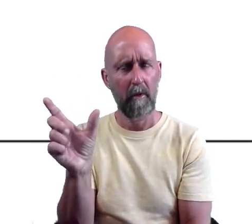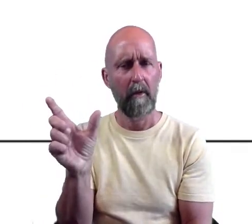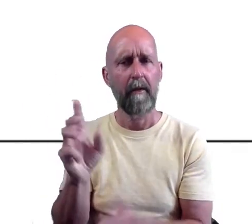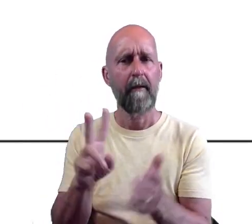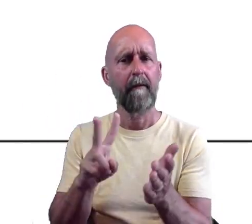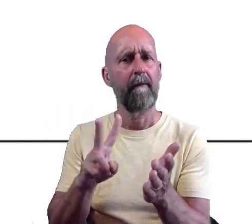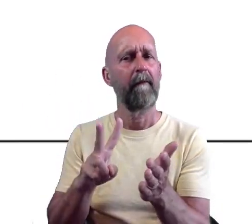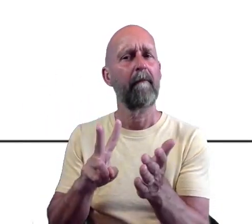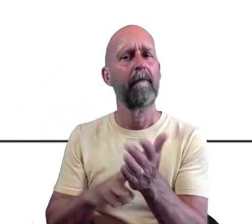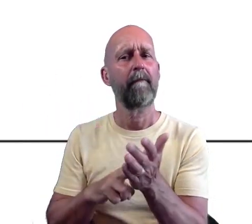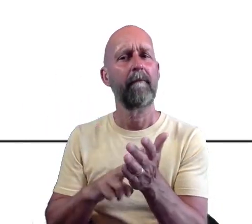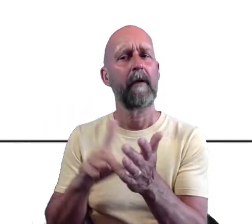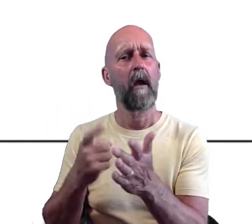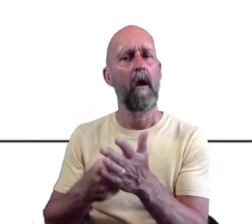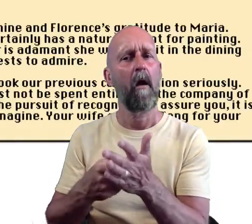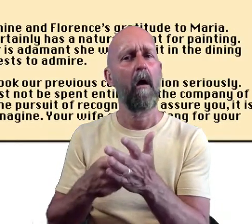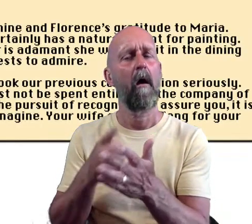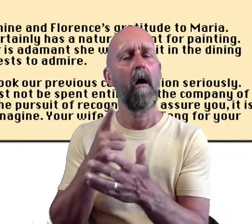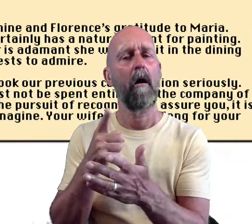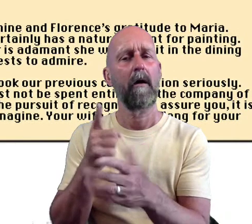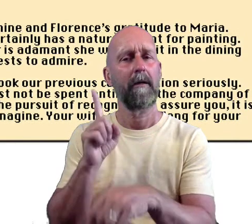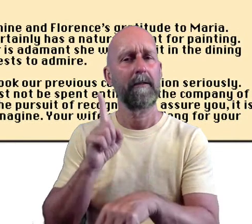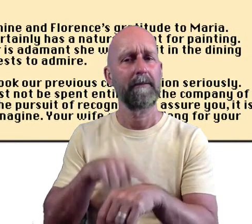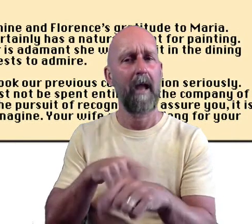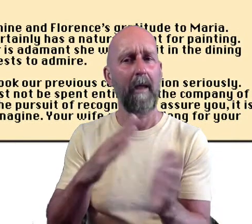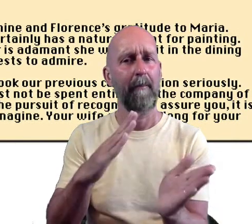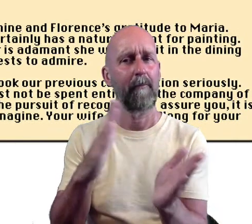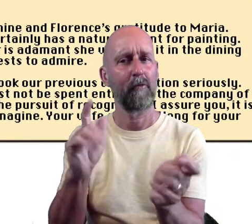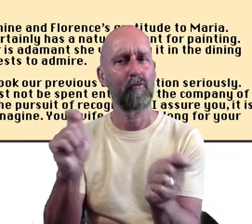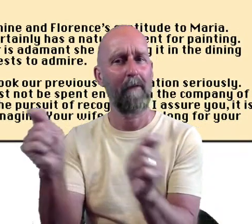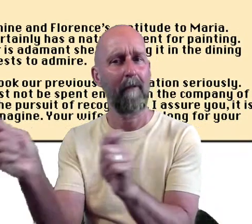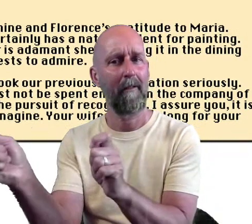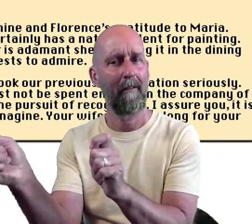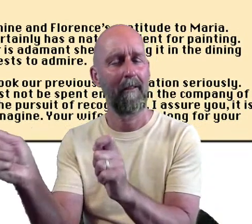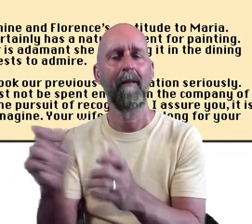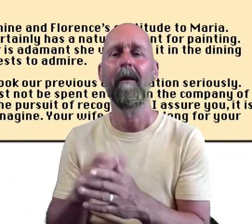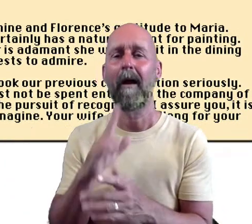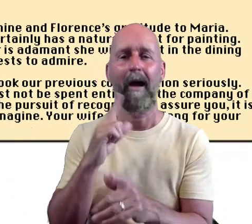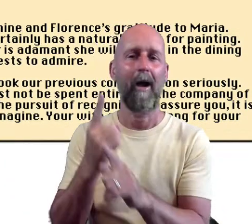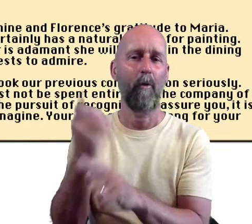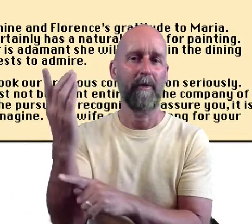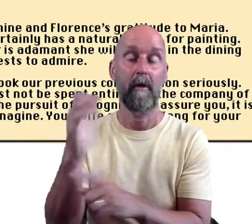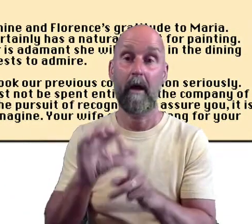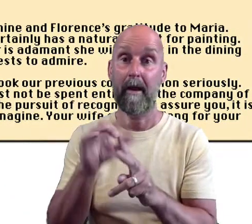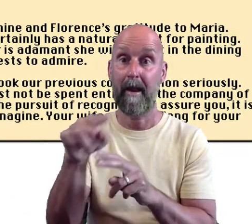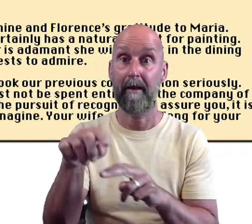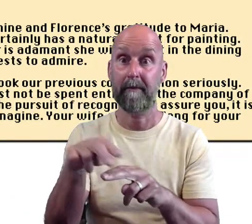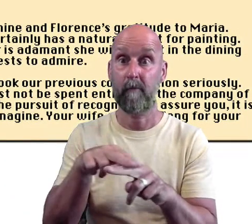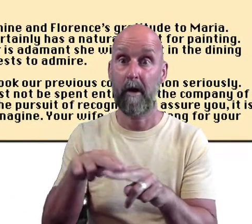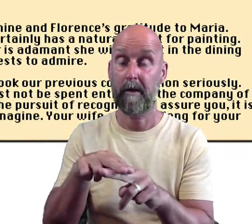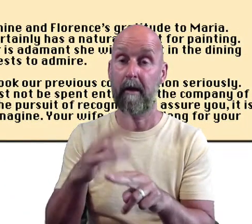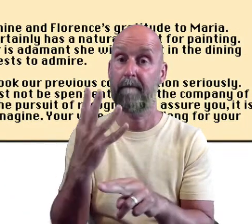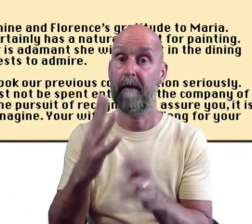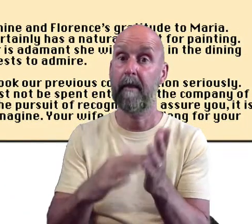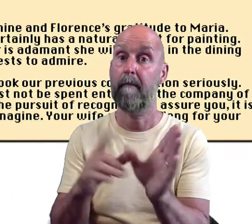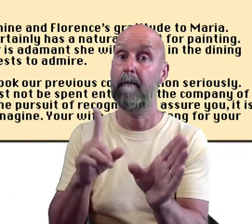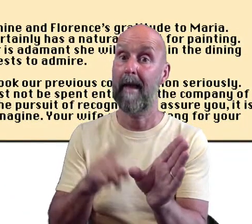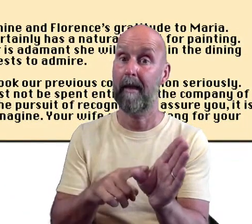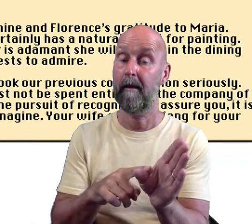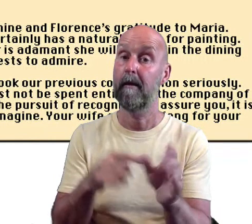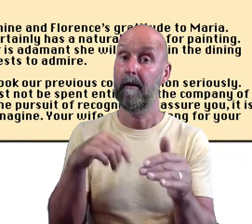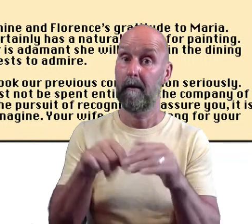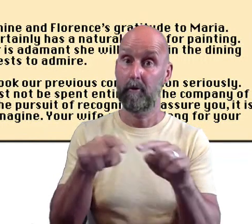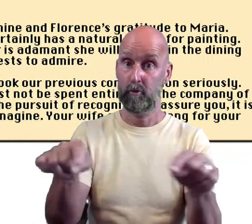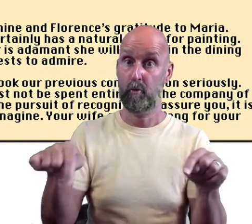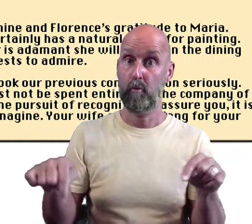it's called. So I'll be speaking at that. And then next Friday, 5th of May, which is first Friday in the studio, you can try